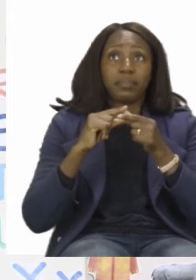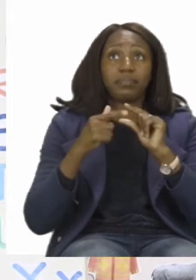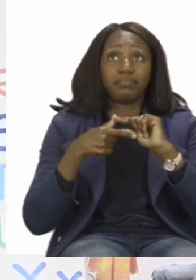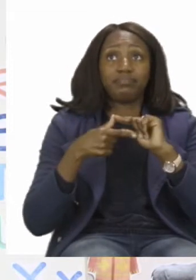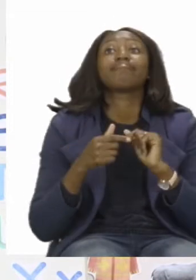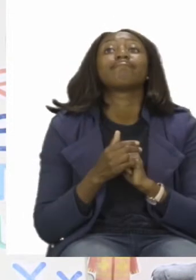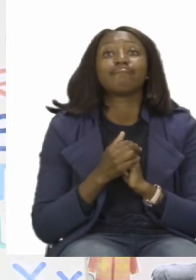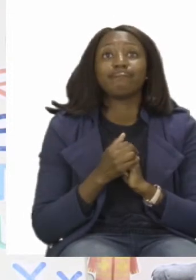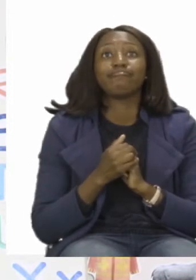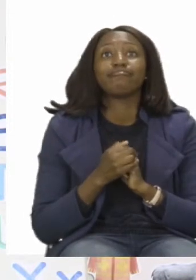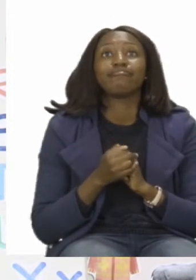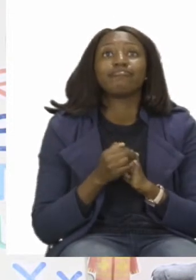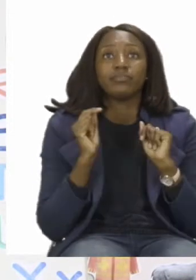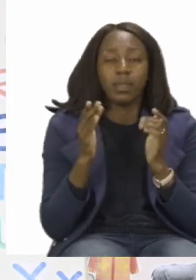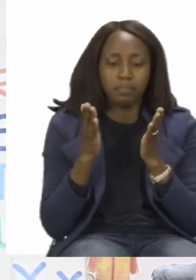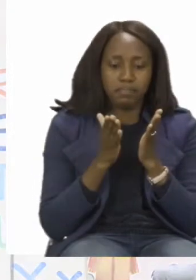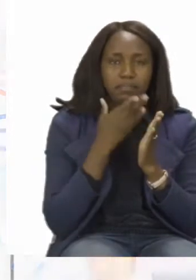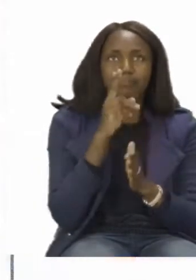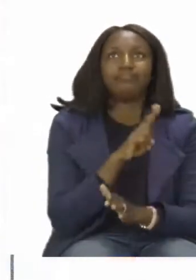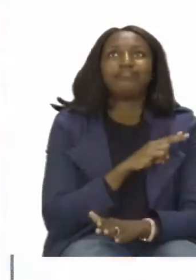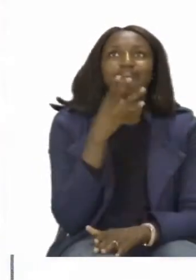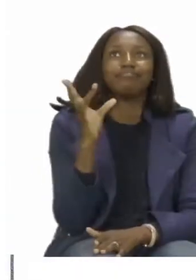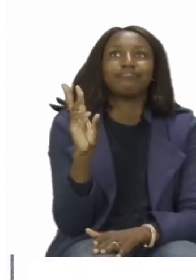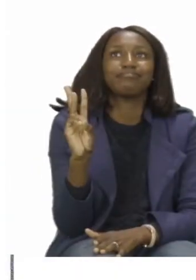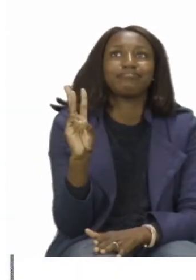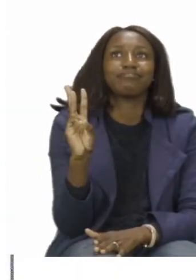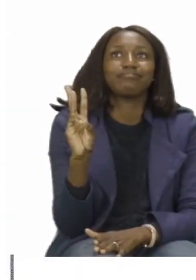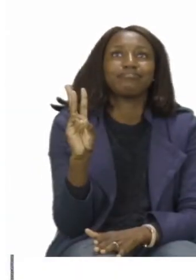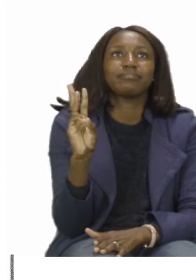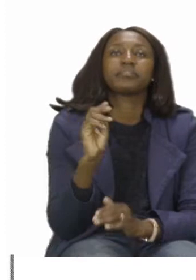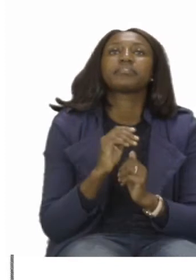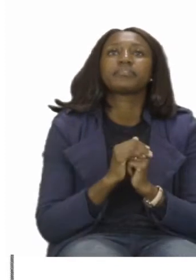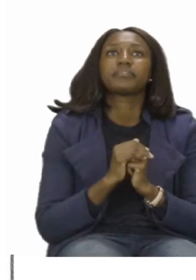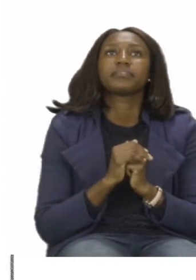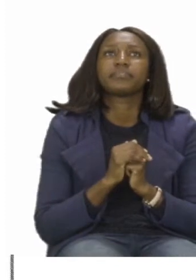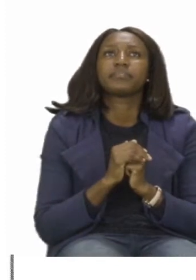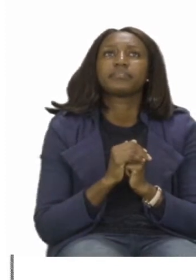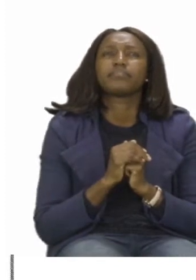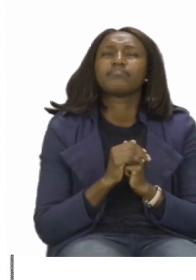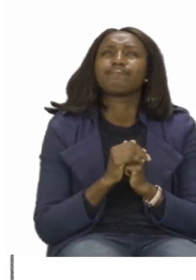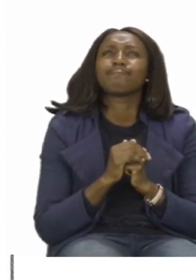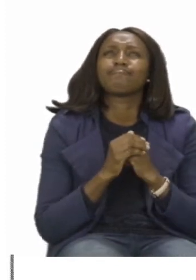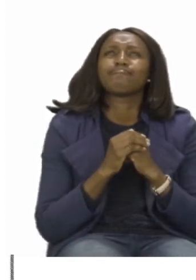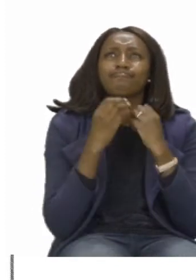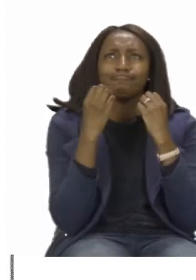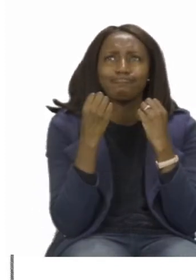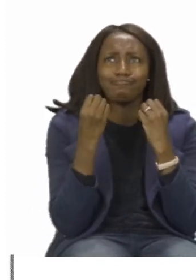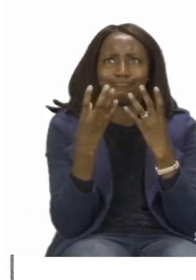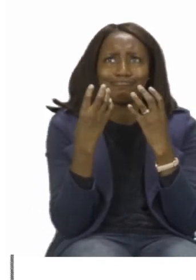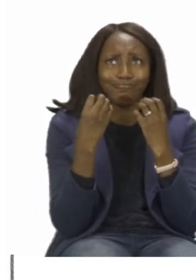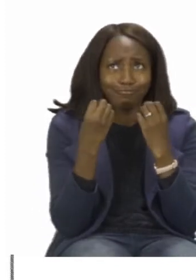our booklets to page 26. Now on page 26 we have a lot of